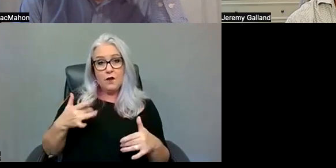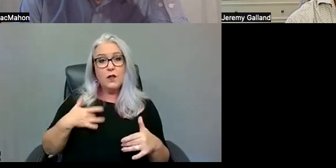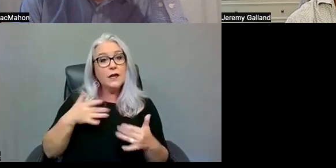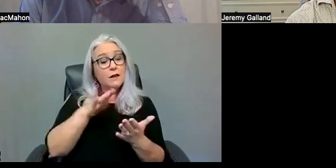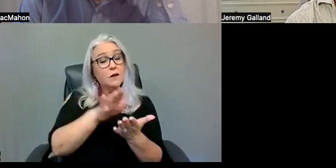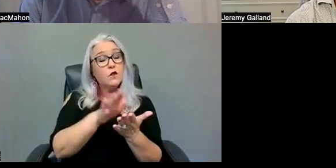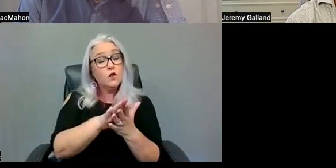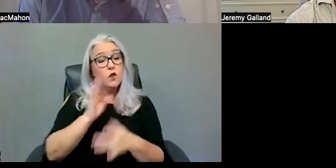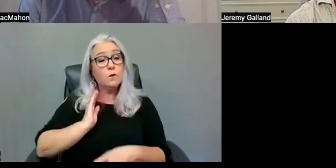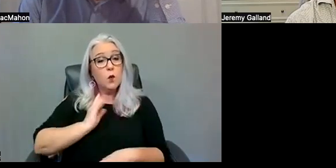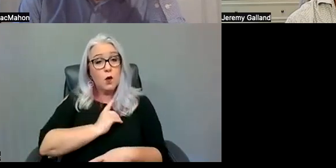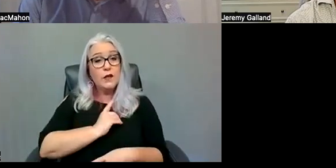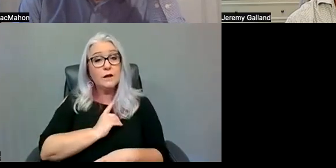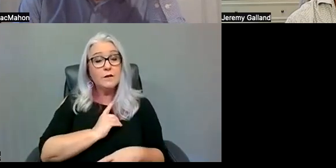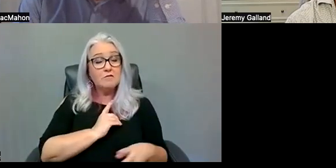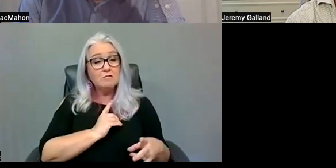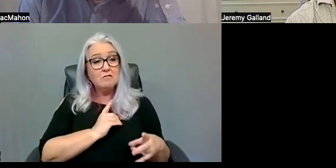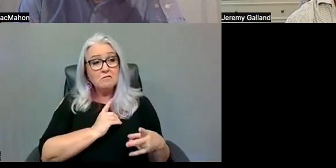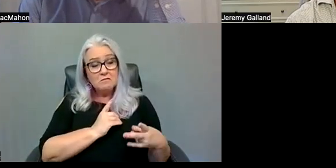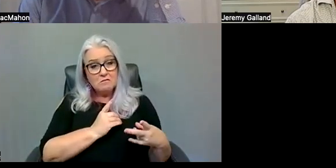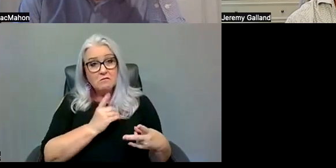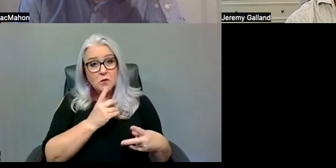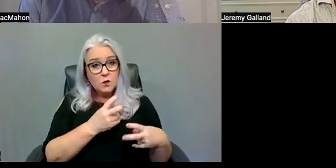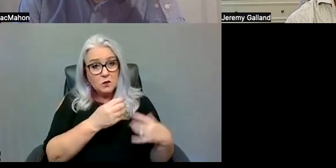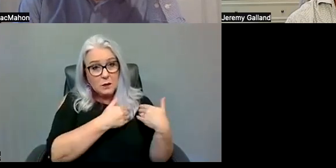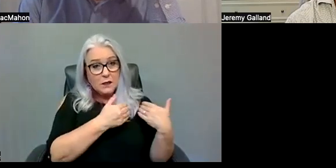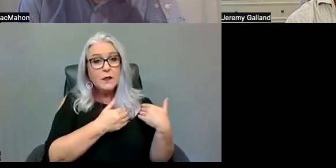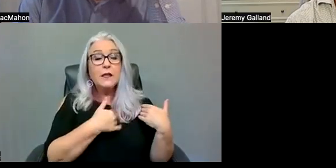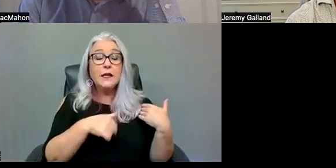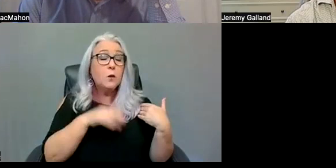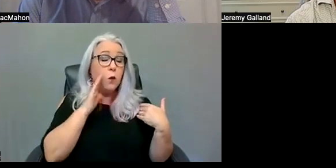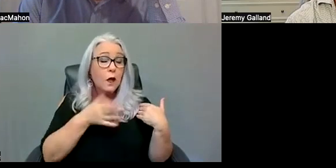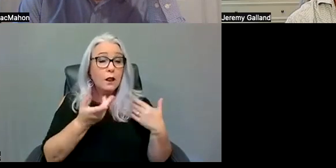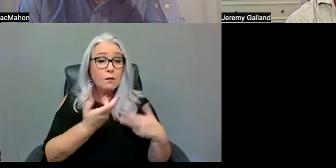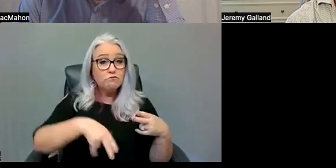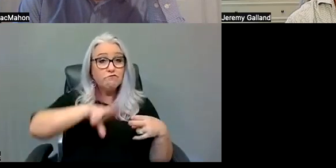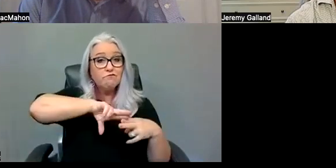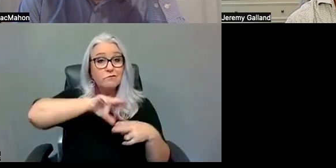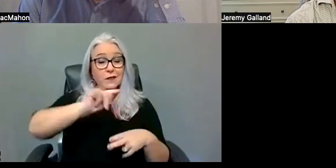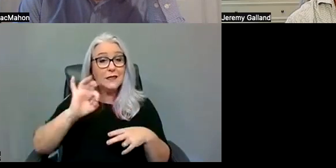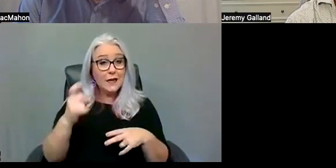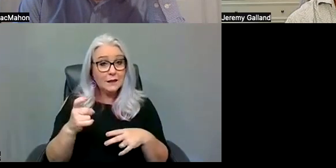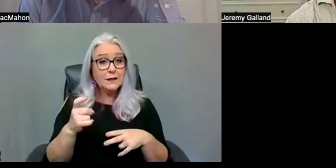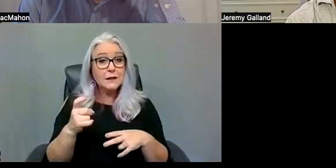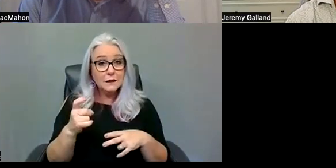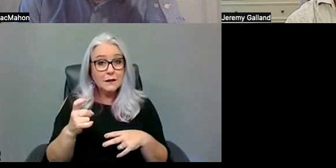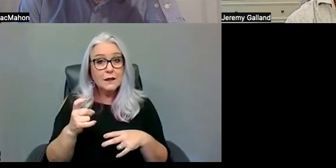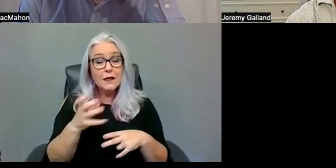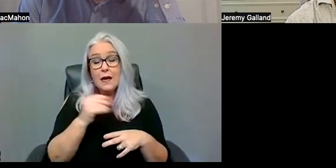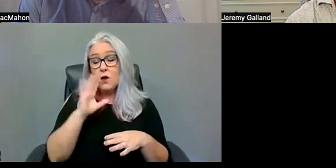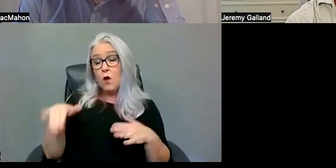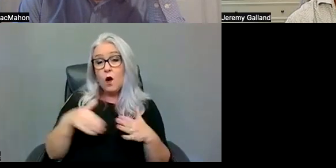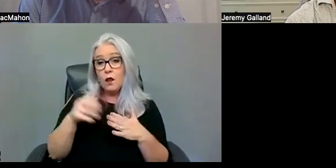issue because it will increase the taxes and all of it